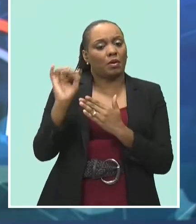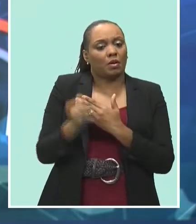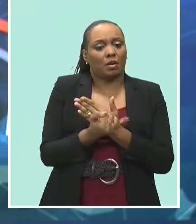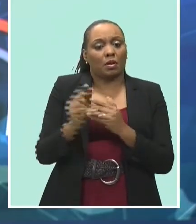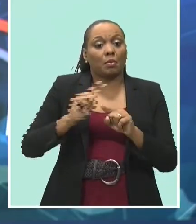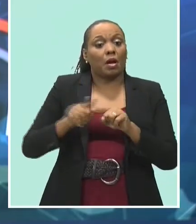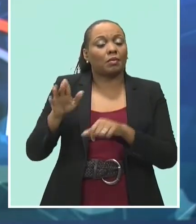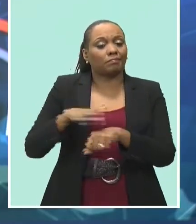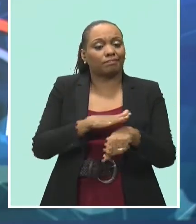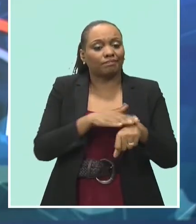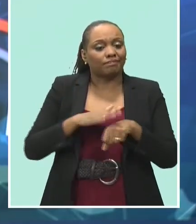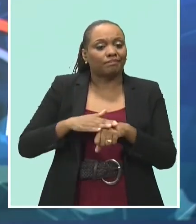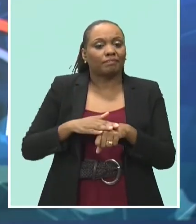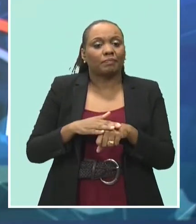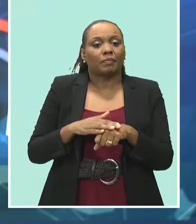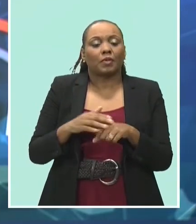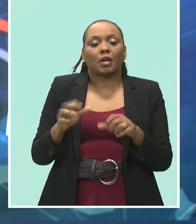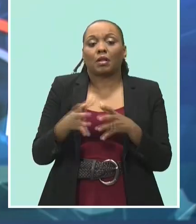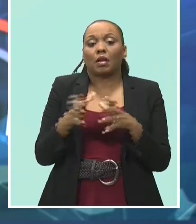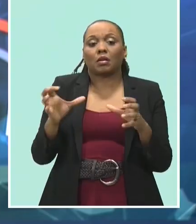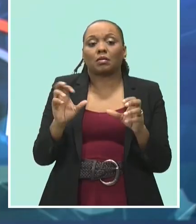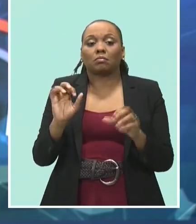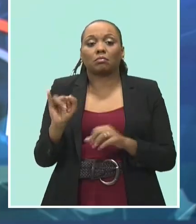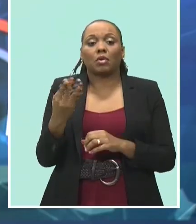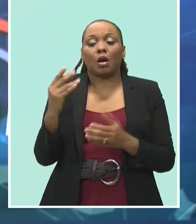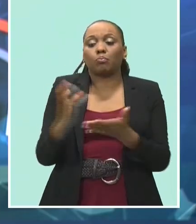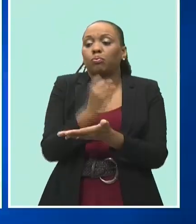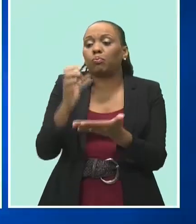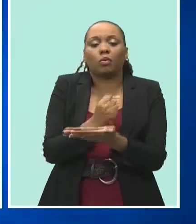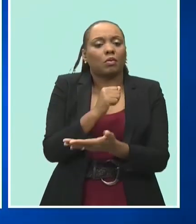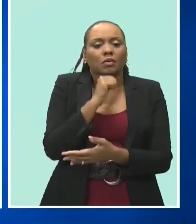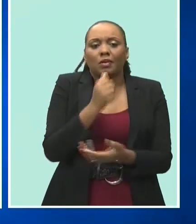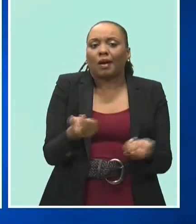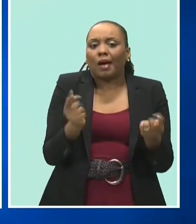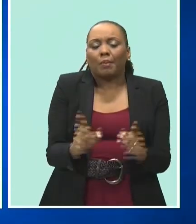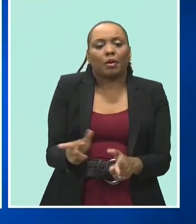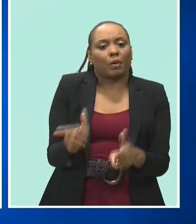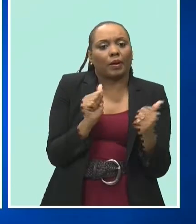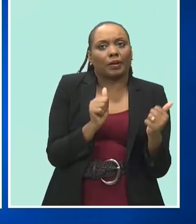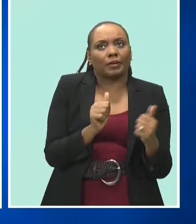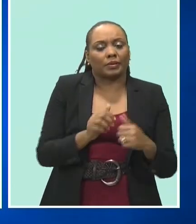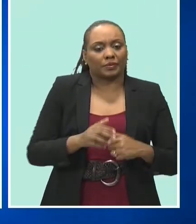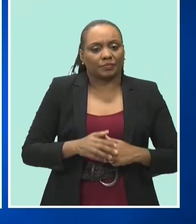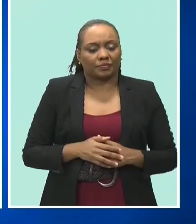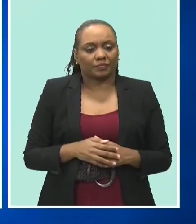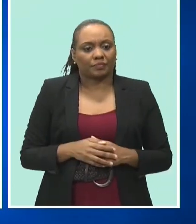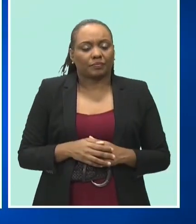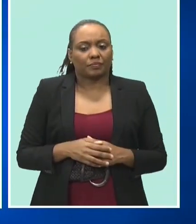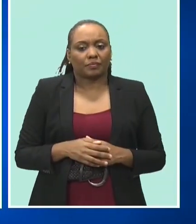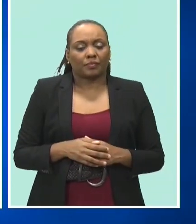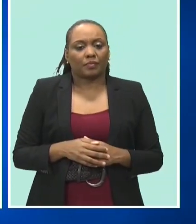cautioned the expected jobs will not come overnight. There is the Sam Lord's Castle